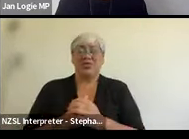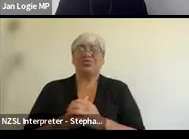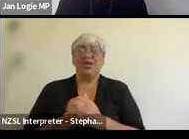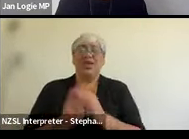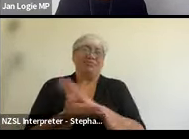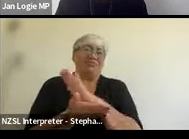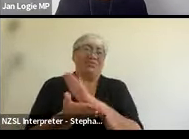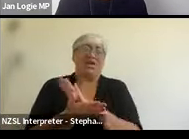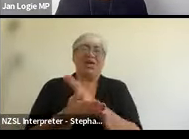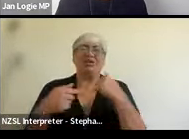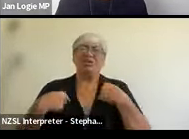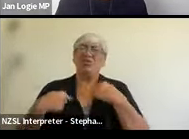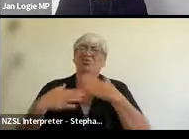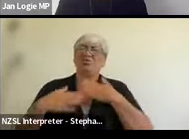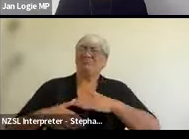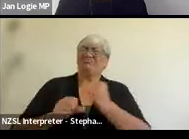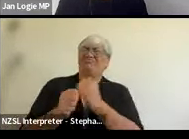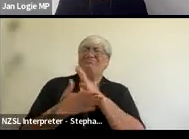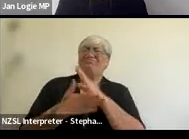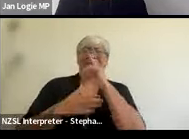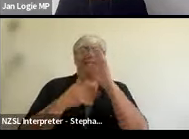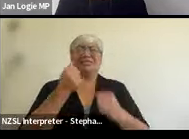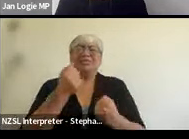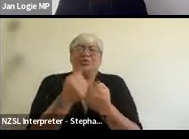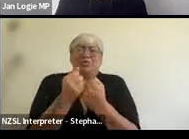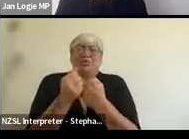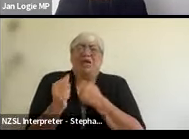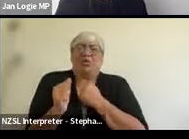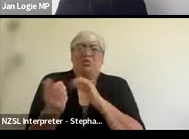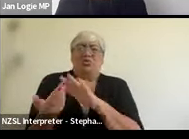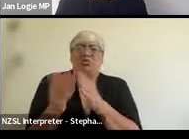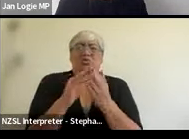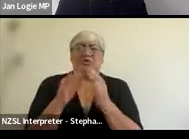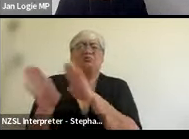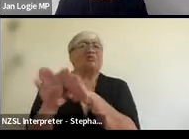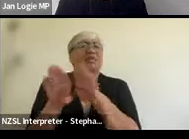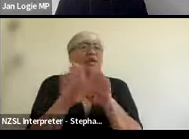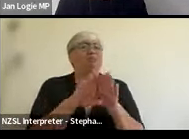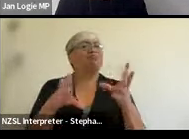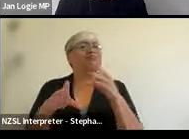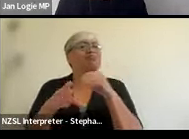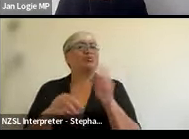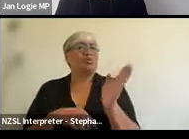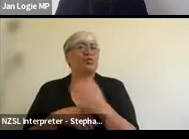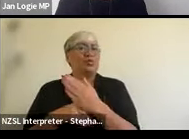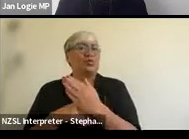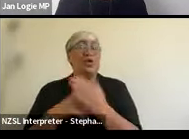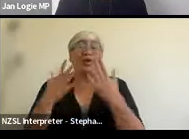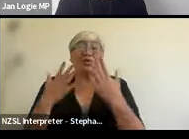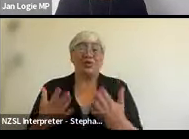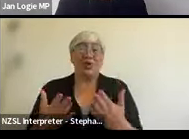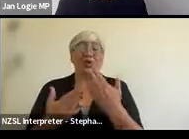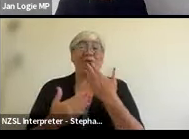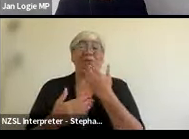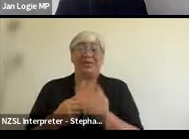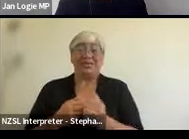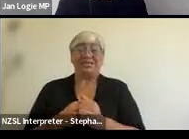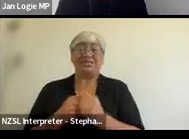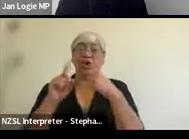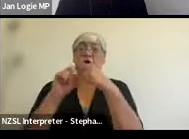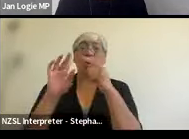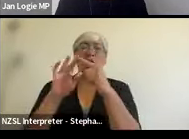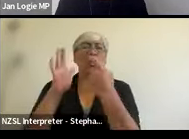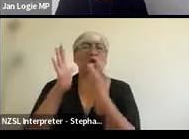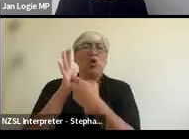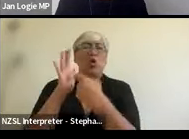be supporting our community in that way. So with that, if we could hear Kirk